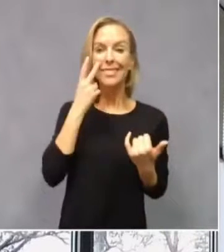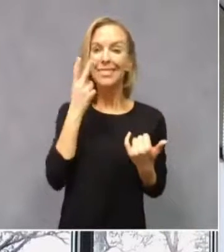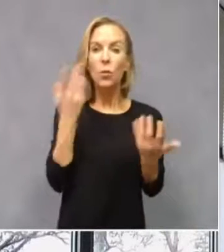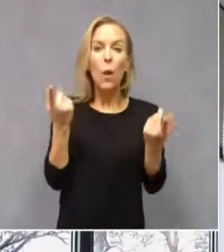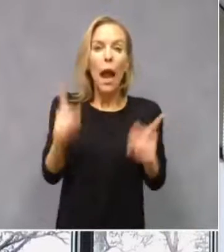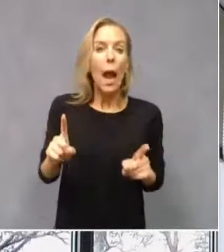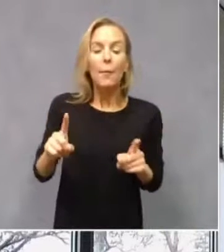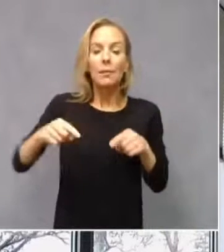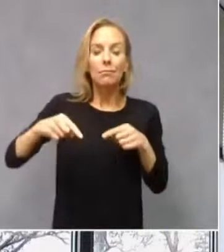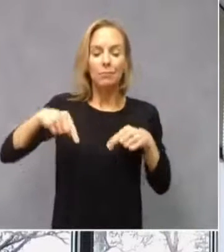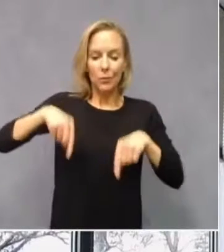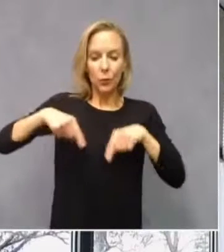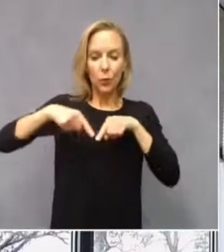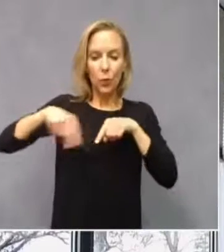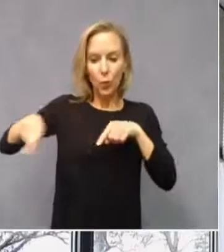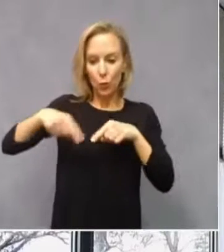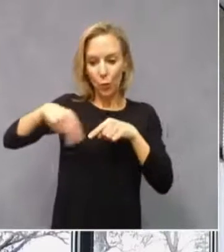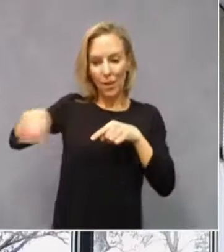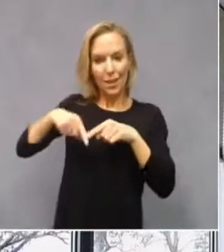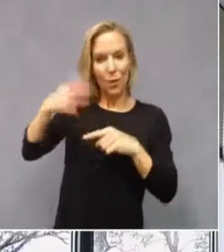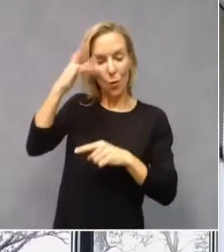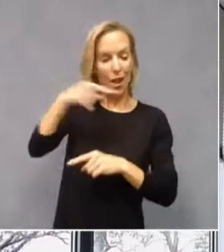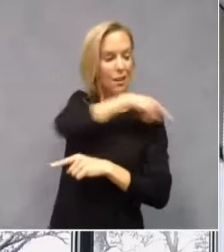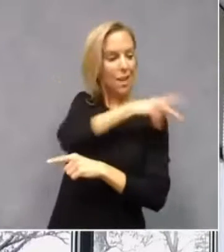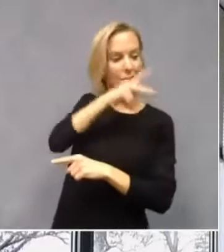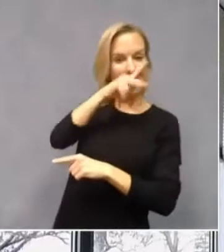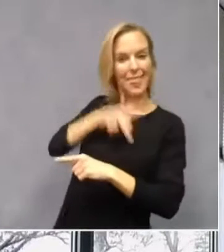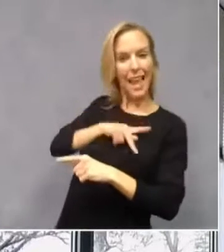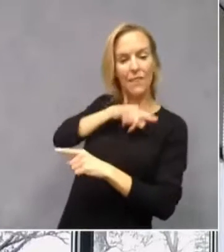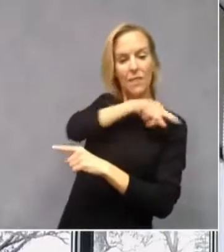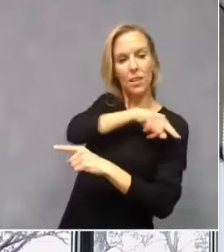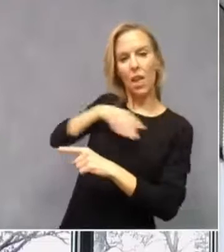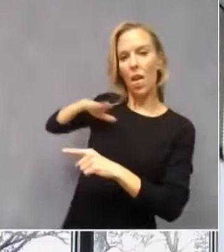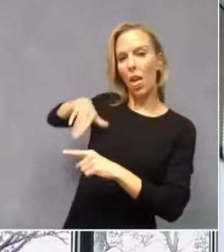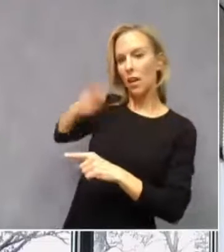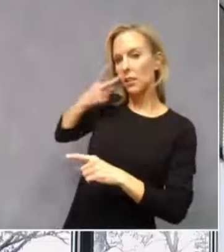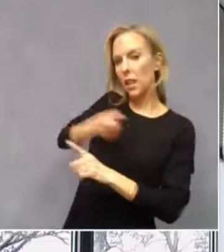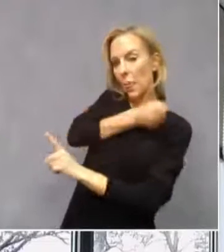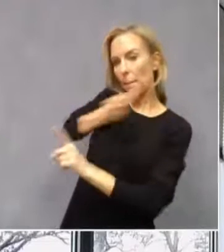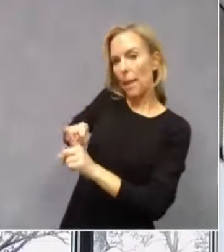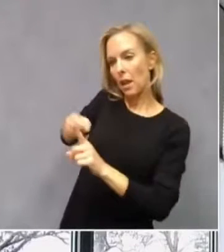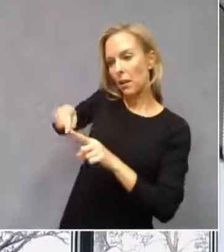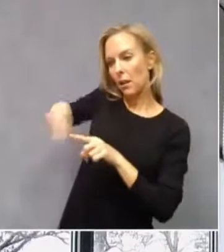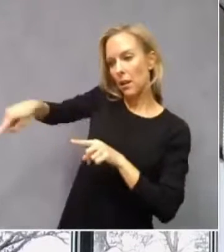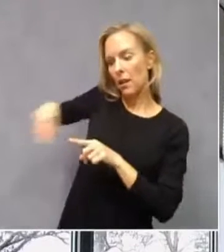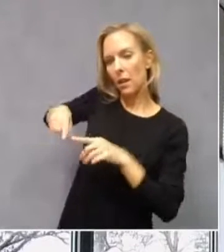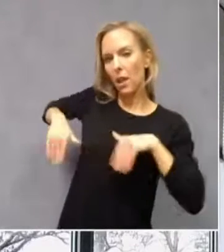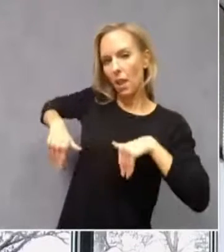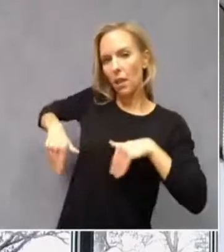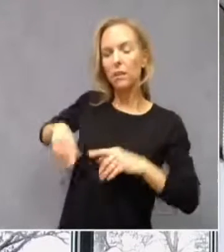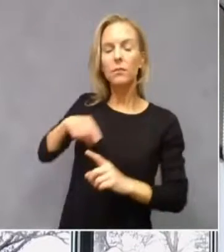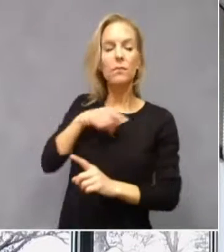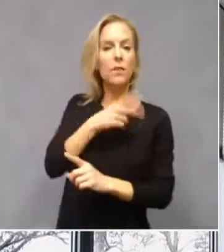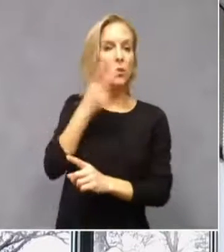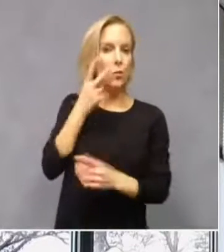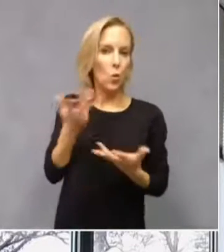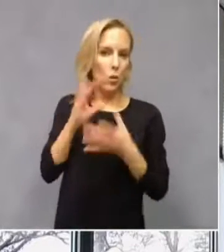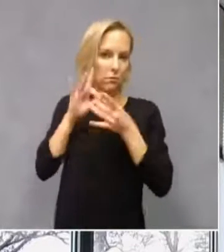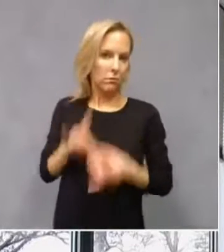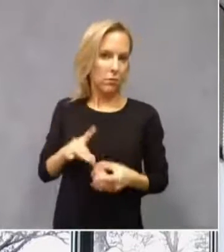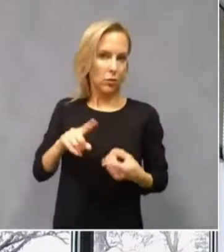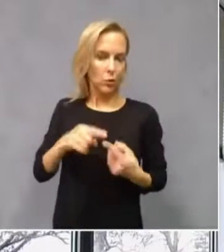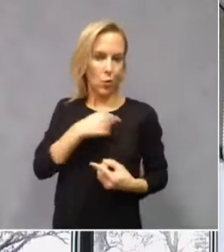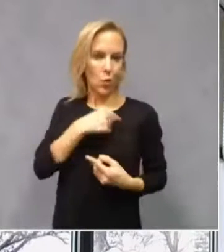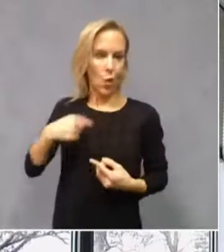I think that Thanksgiving is in direct conflict. The behaviors at Thanksgiving are in direct conflict with the measures we took with the executive order to